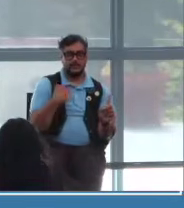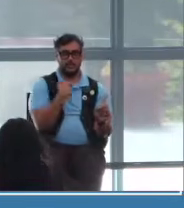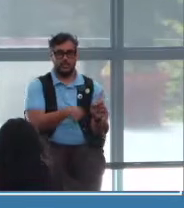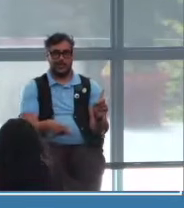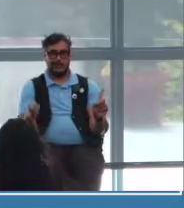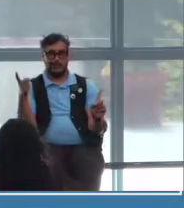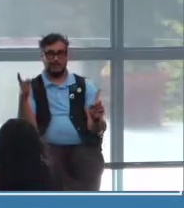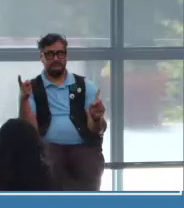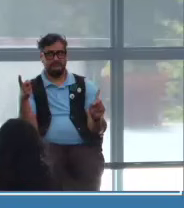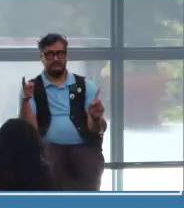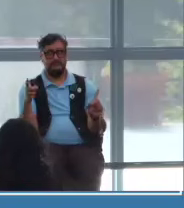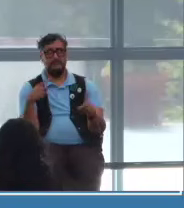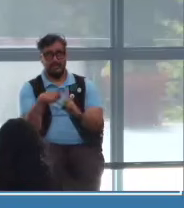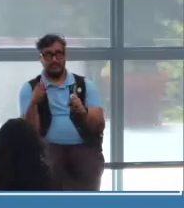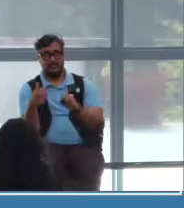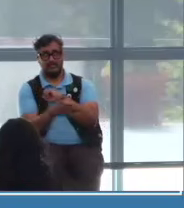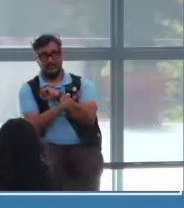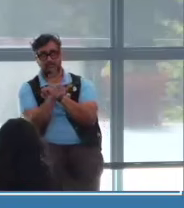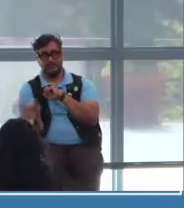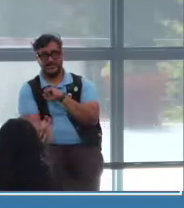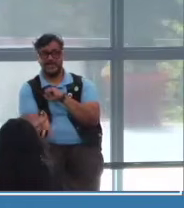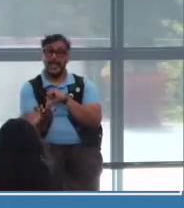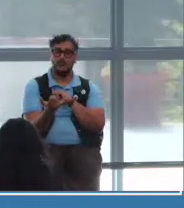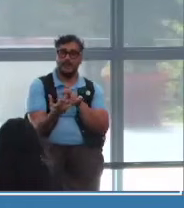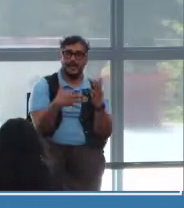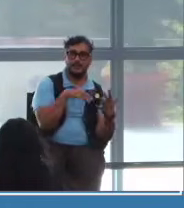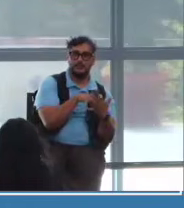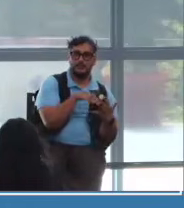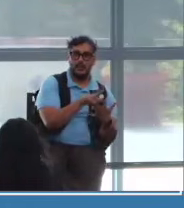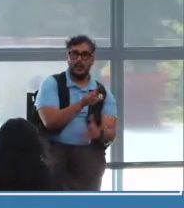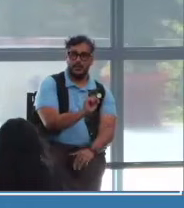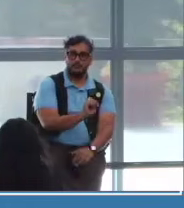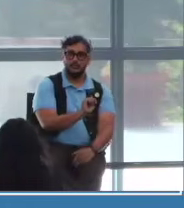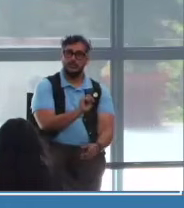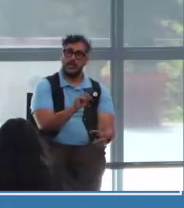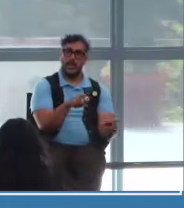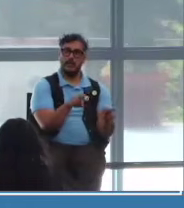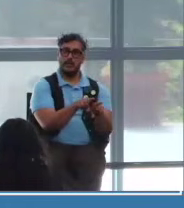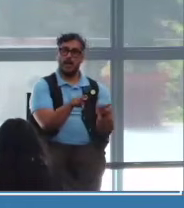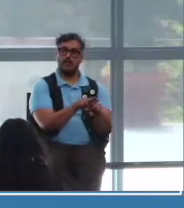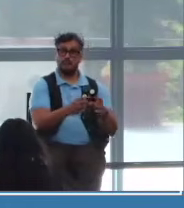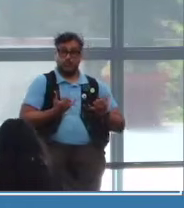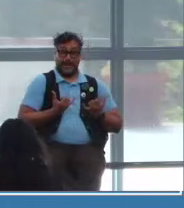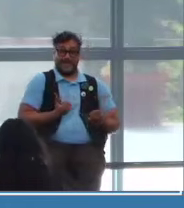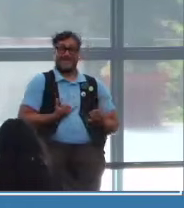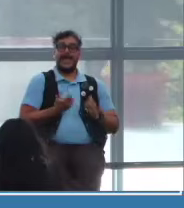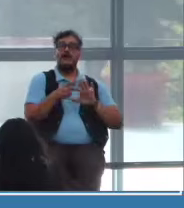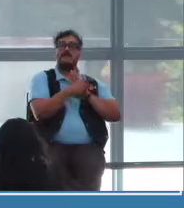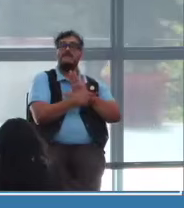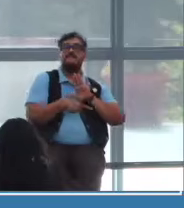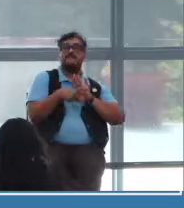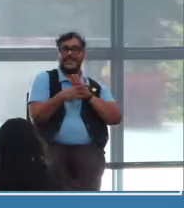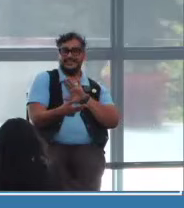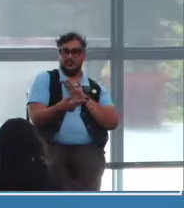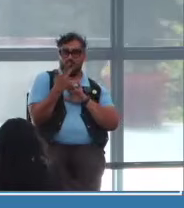about 20 other countries. And it is being studied in lupus, and it's also in a phase 3 trial for another company